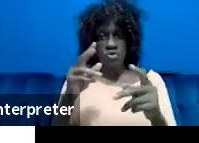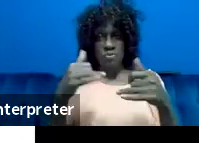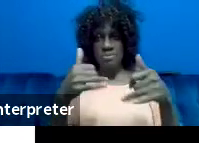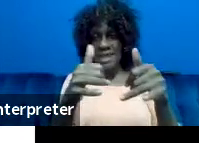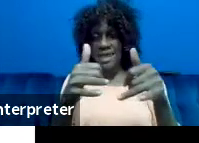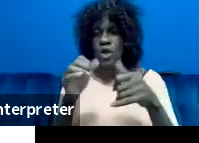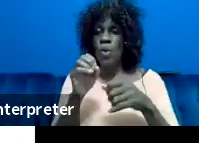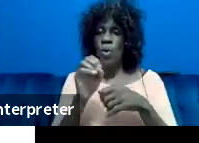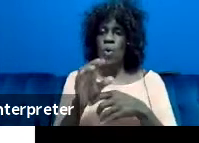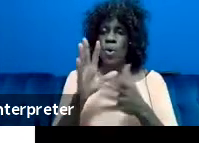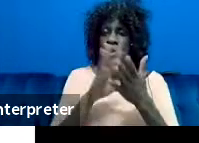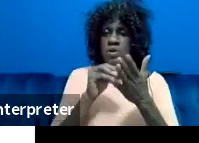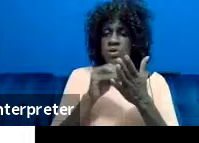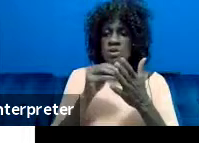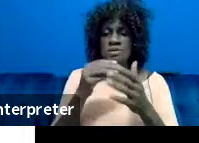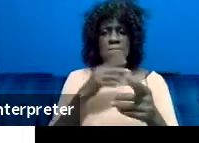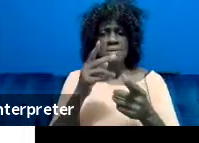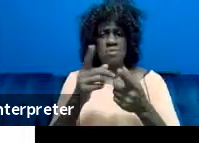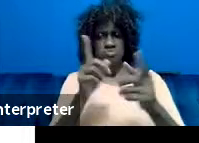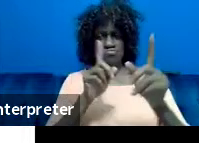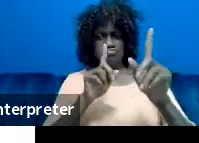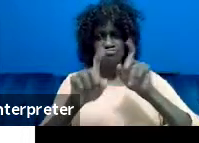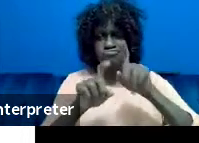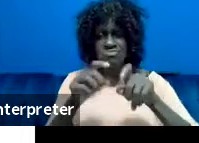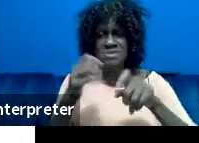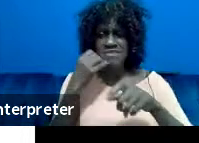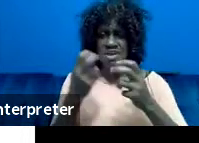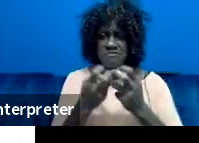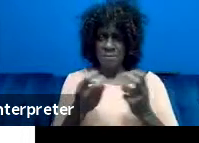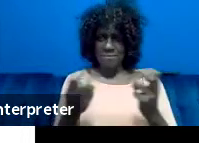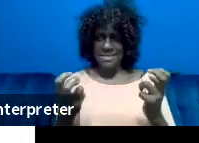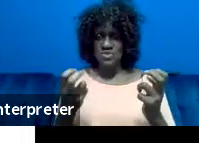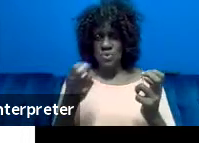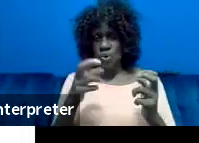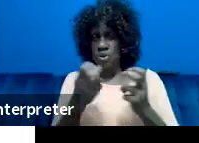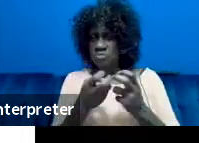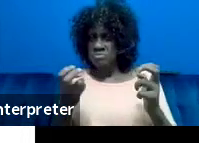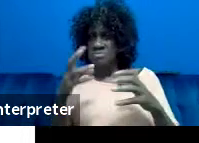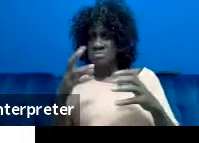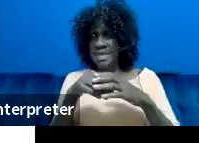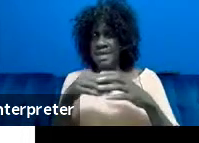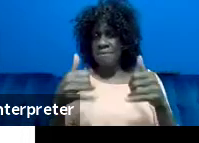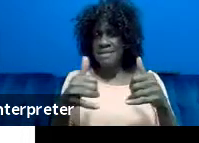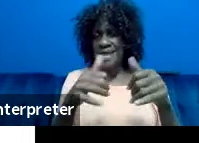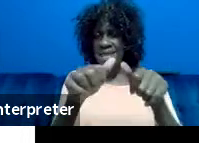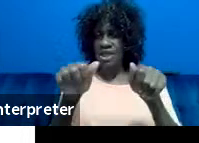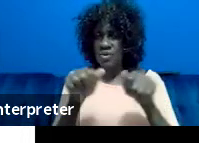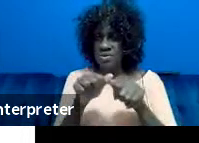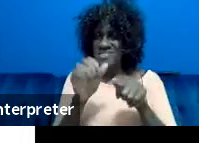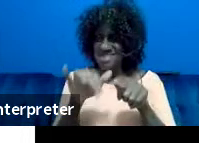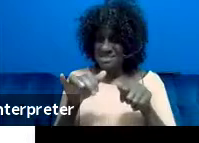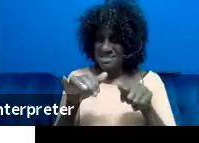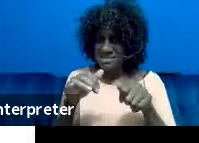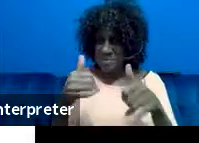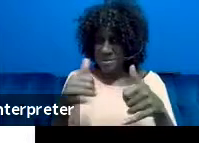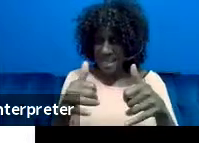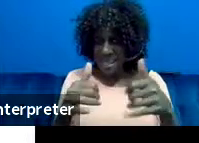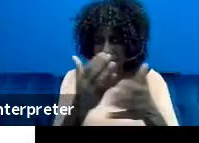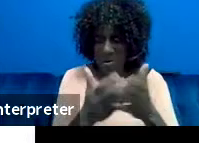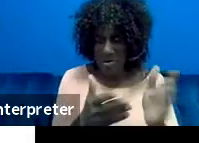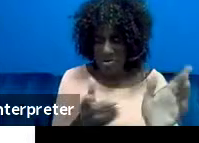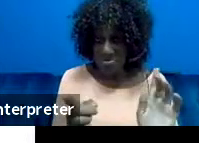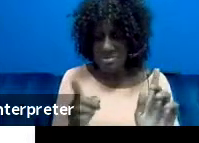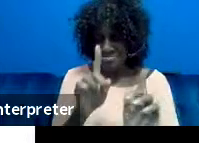learning. We get questions about whether a bench or a seat in a play area is considered a play component.